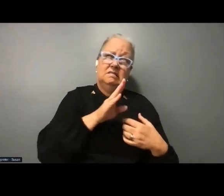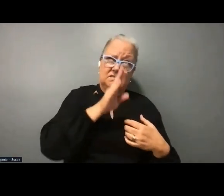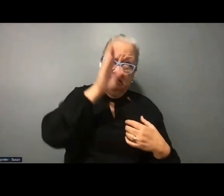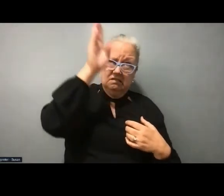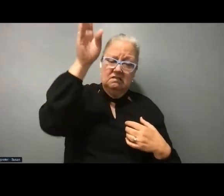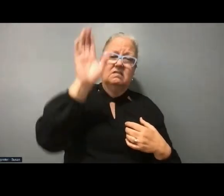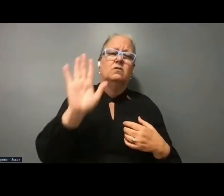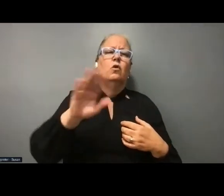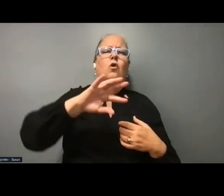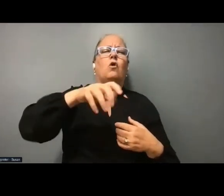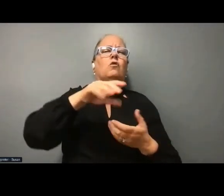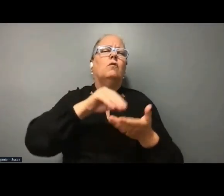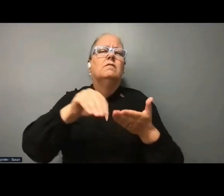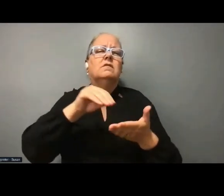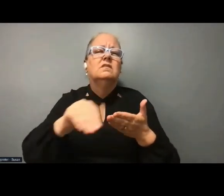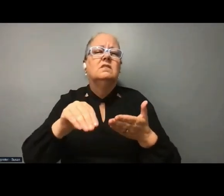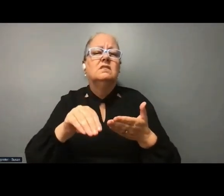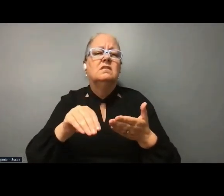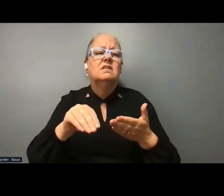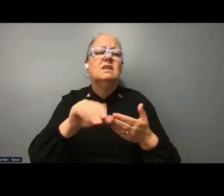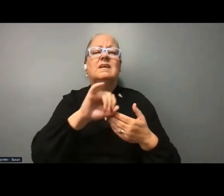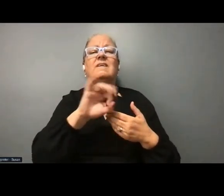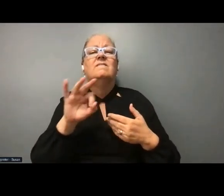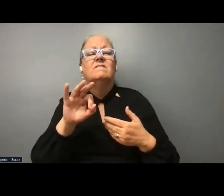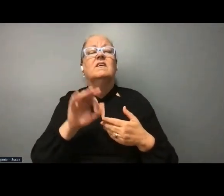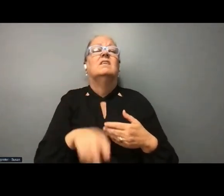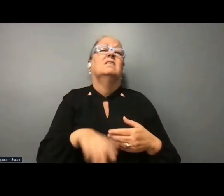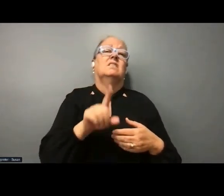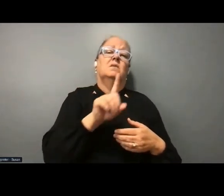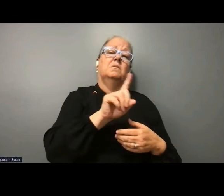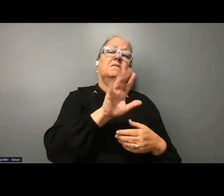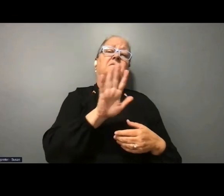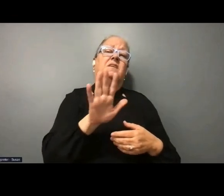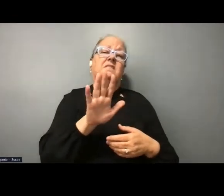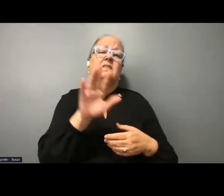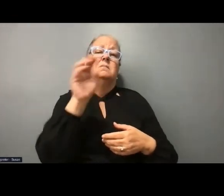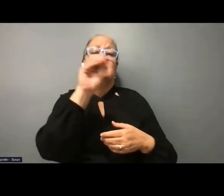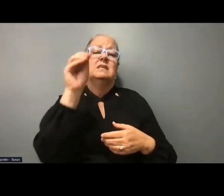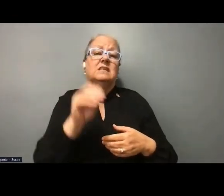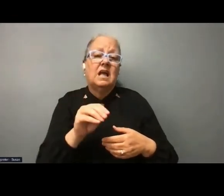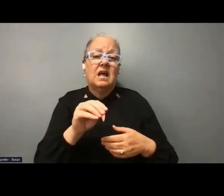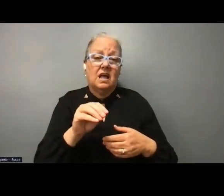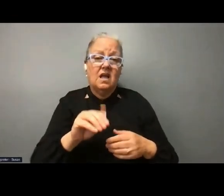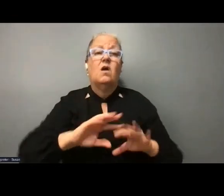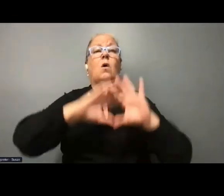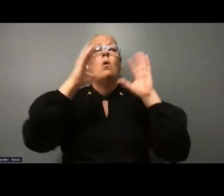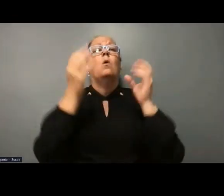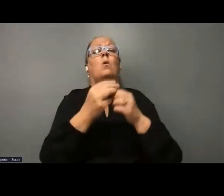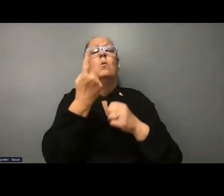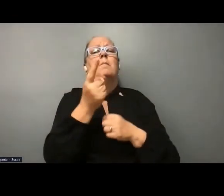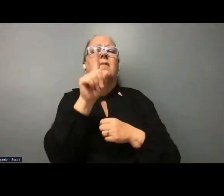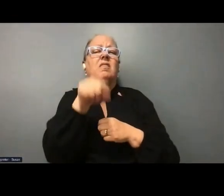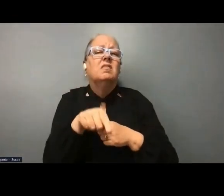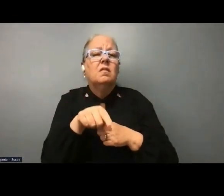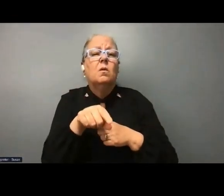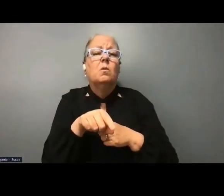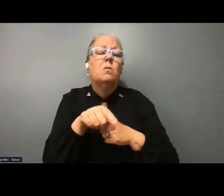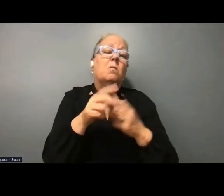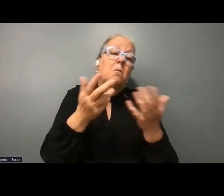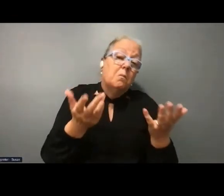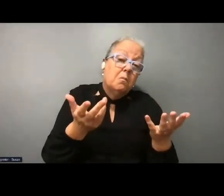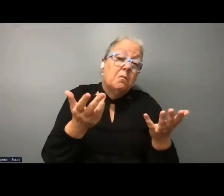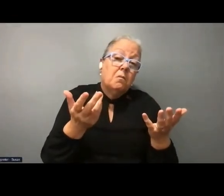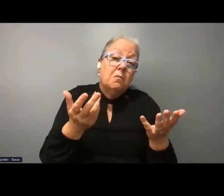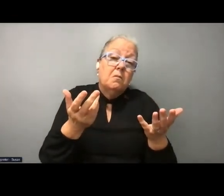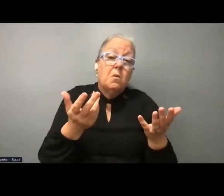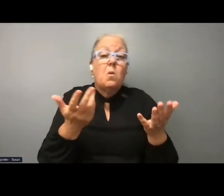it's only 15% out of the total number of the cases that we receive on monthly basis, or maybe it can be also less than